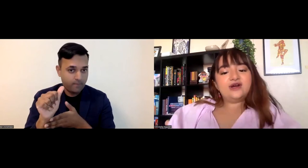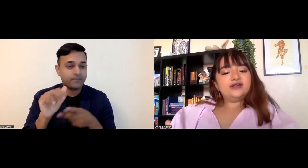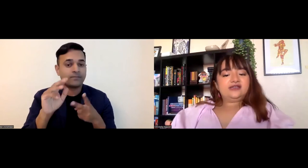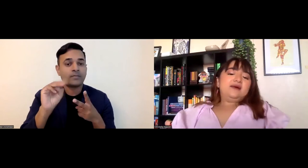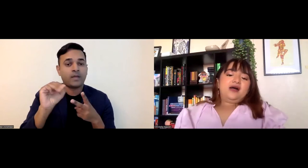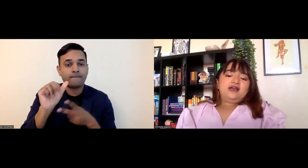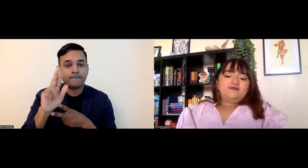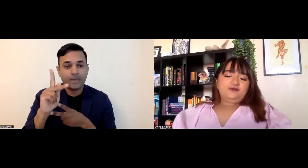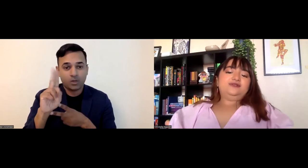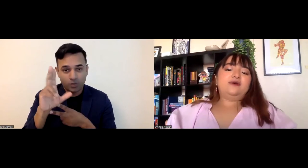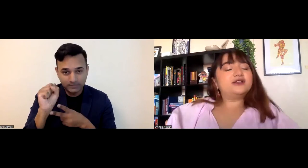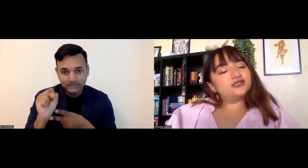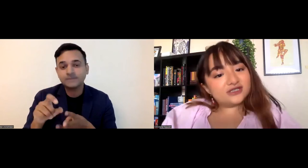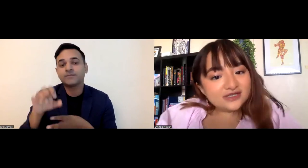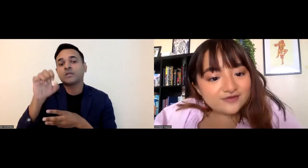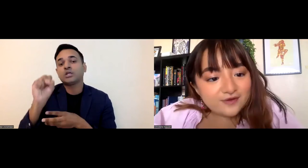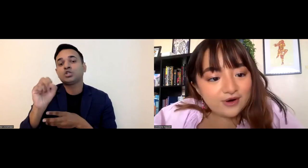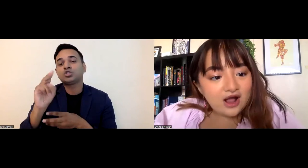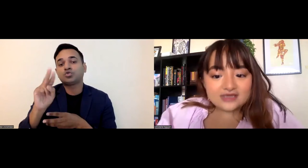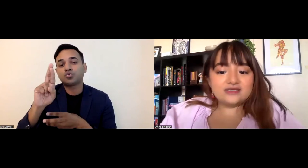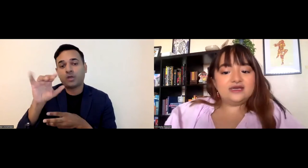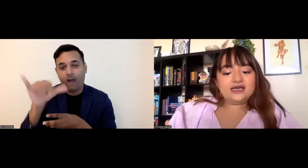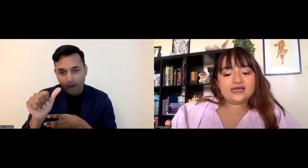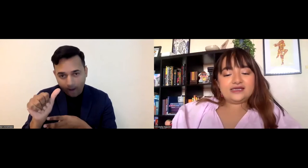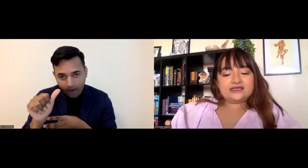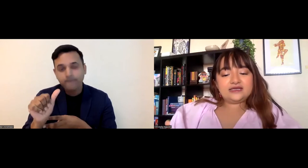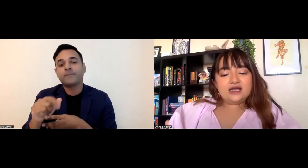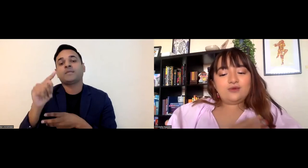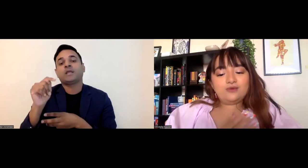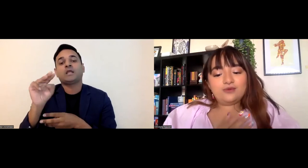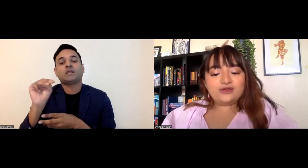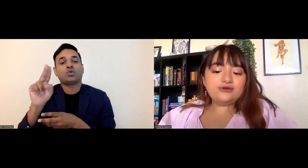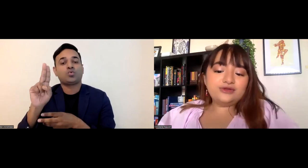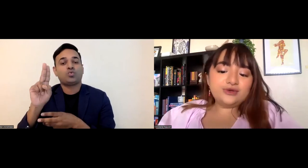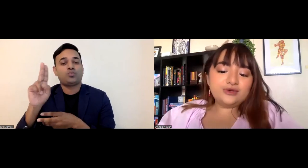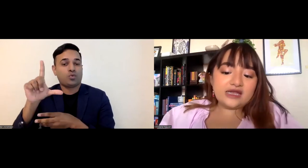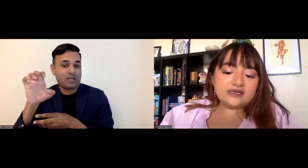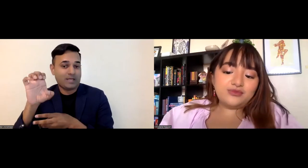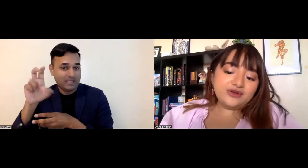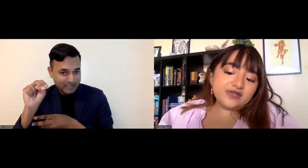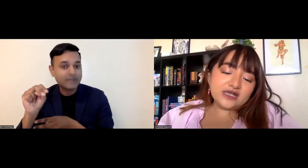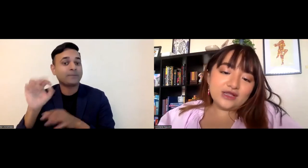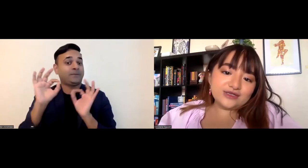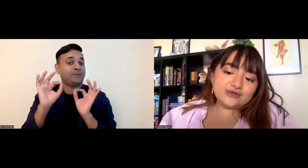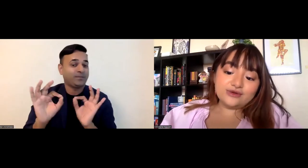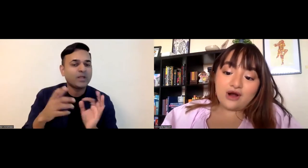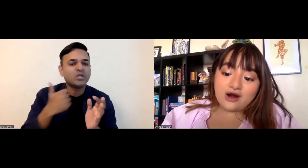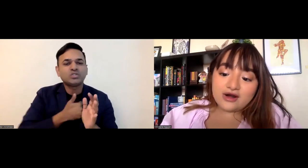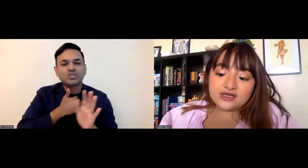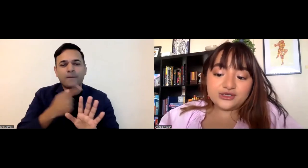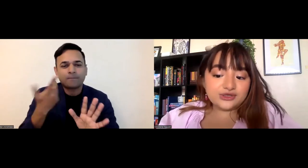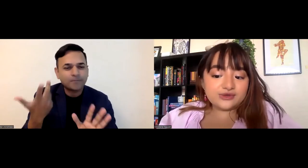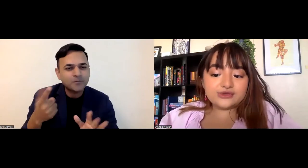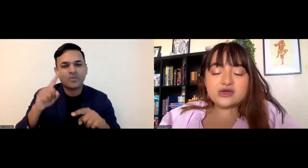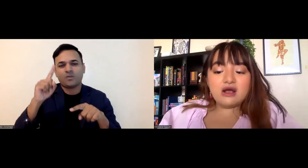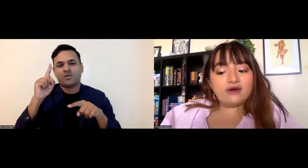Let's get started. My first question for us is whether you can briefly tell us who you are